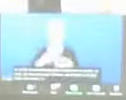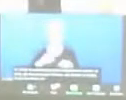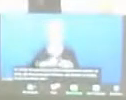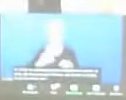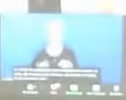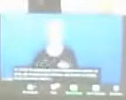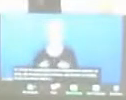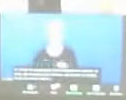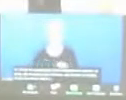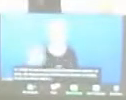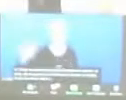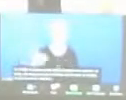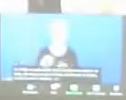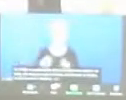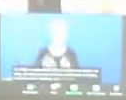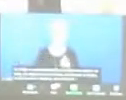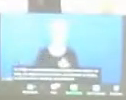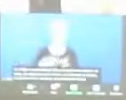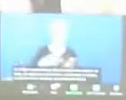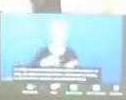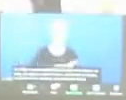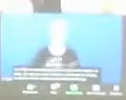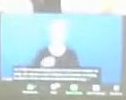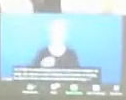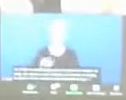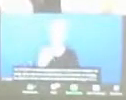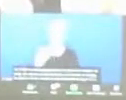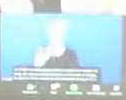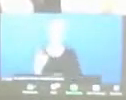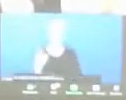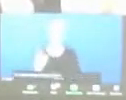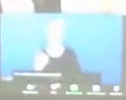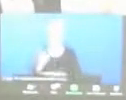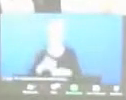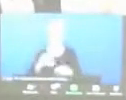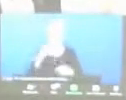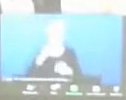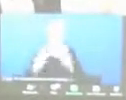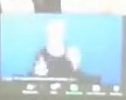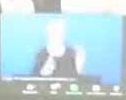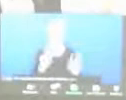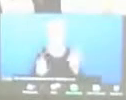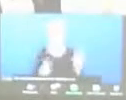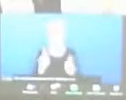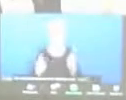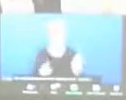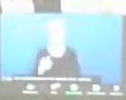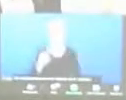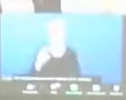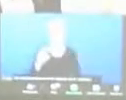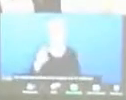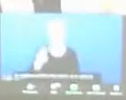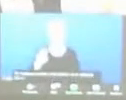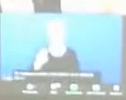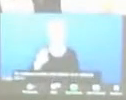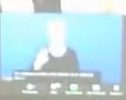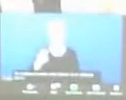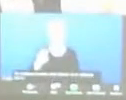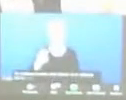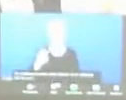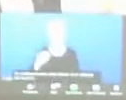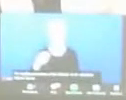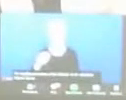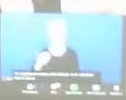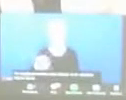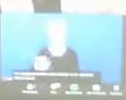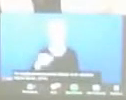territory, the traditional territory of the Nehewa, Soto, Lakota, Dakota, Nakota,